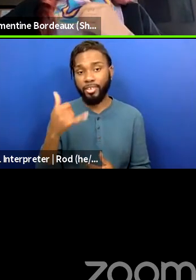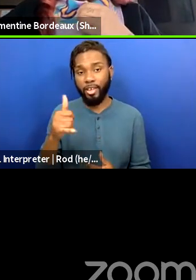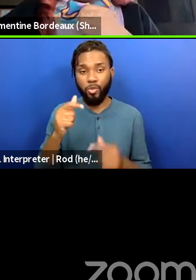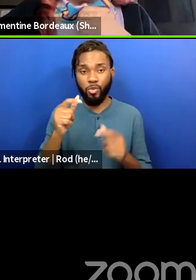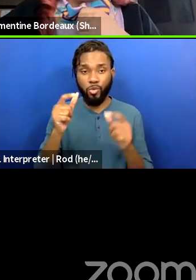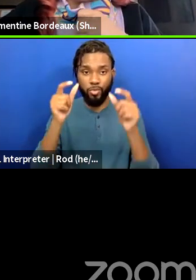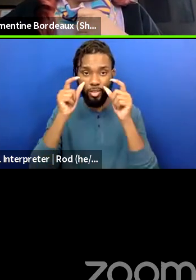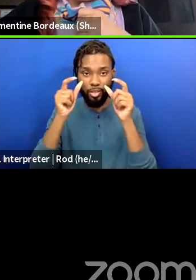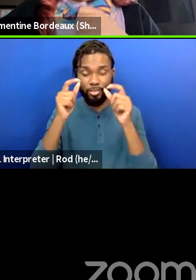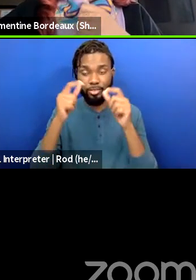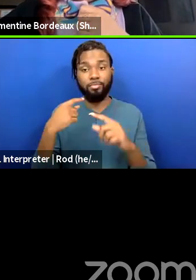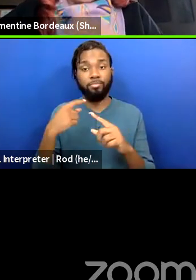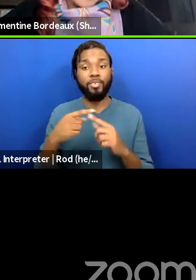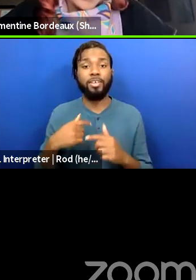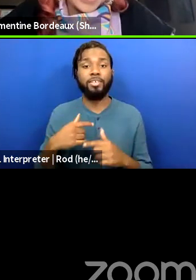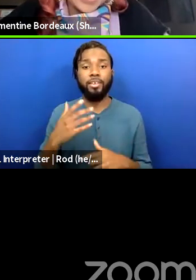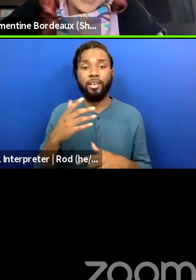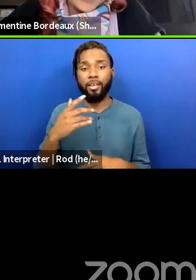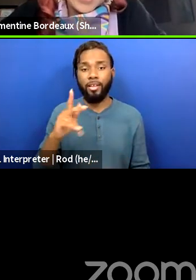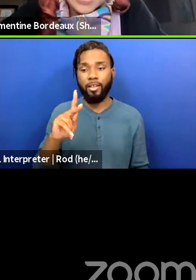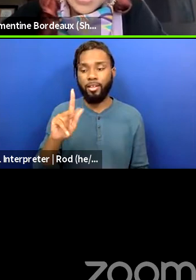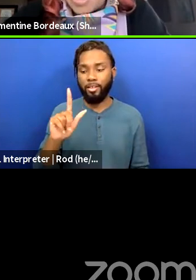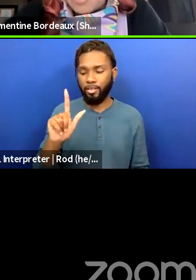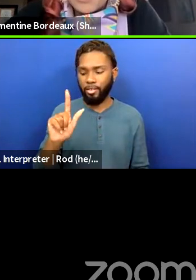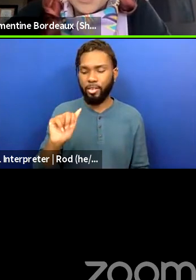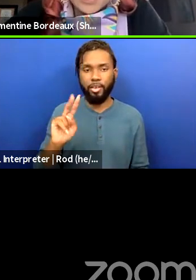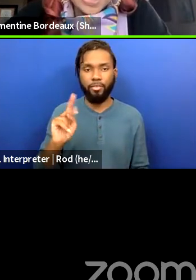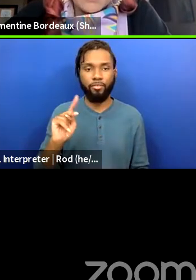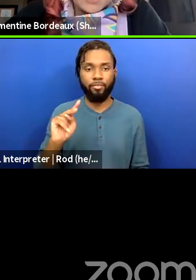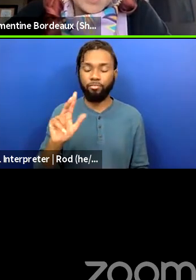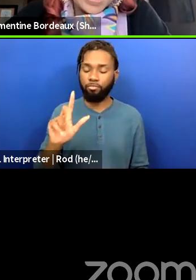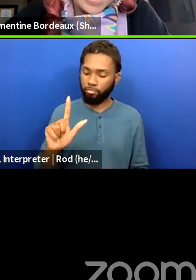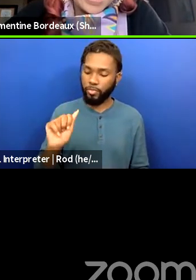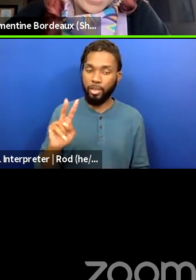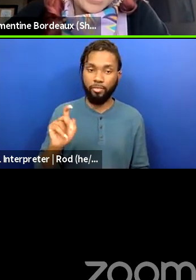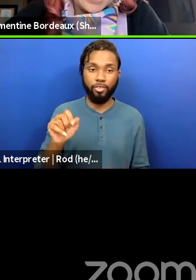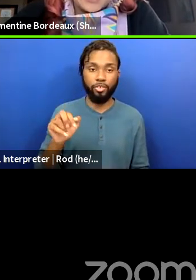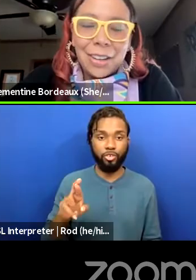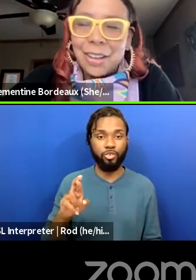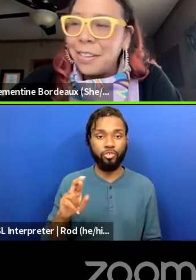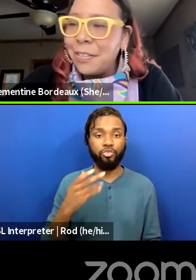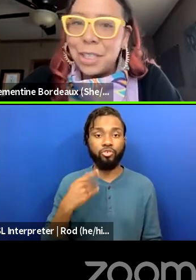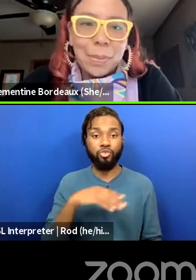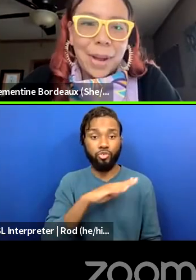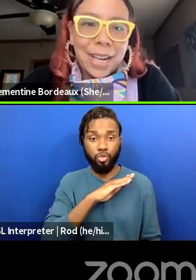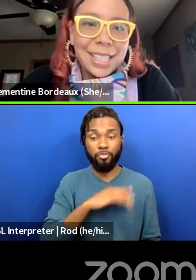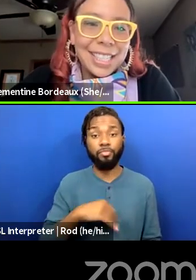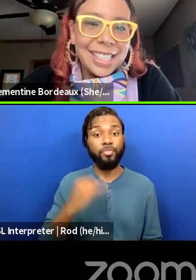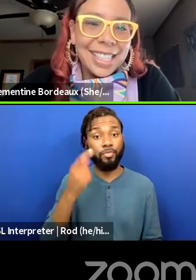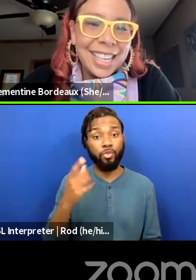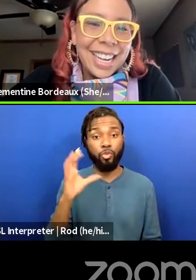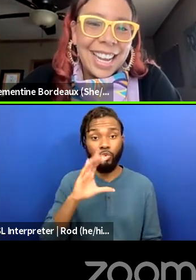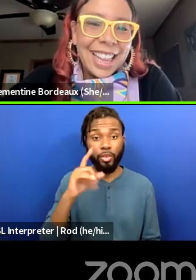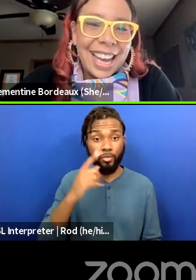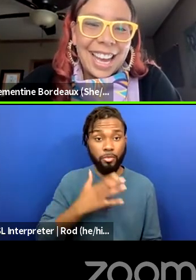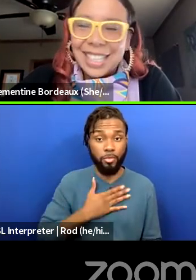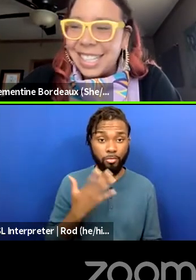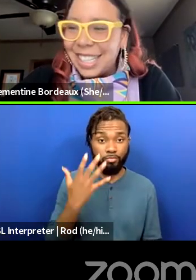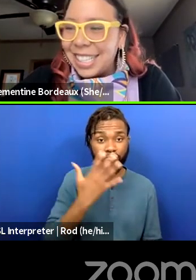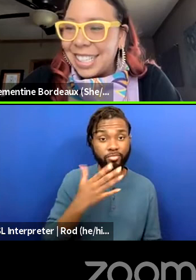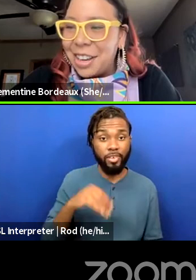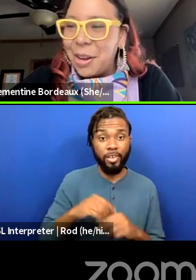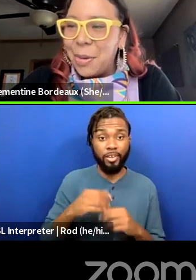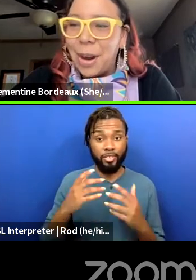and a lavender scarf. So if you're looking for me in the little visual boxes,